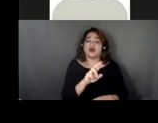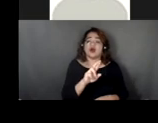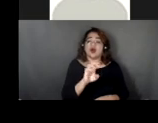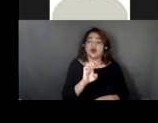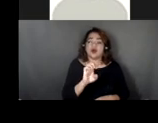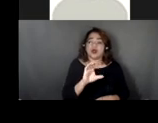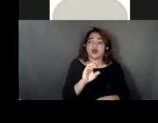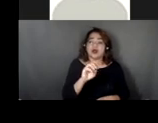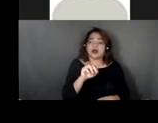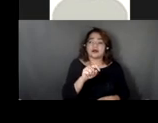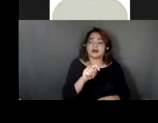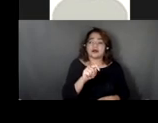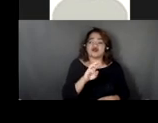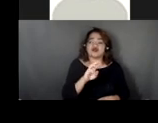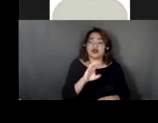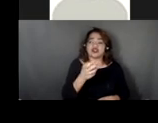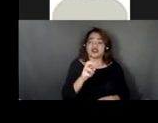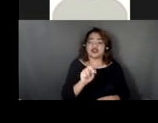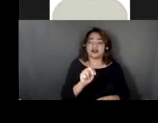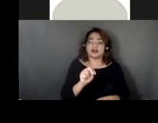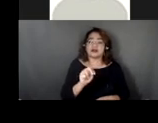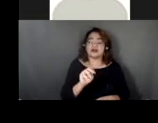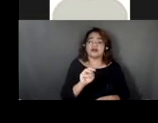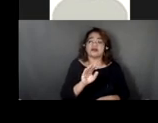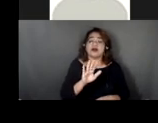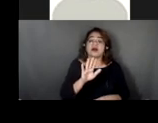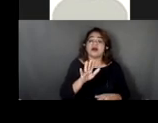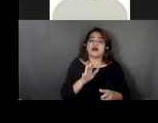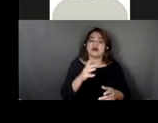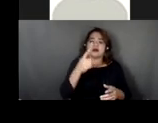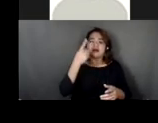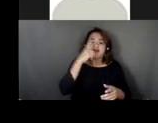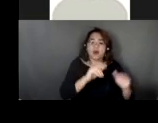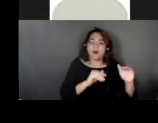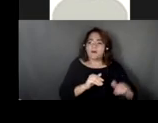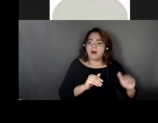Okay. That's helpful. All right.